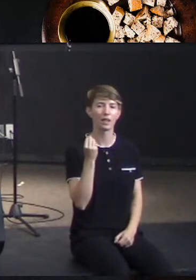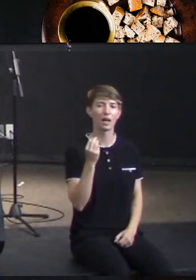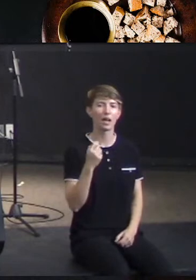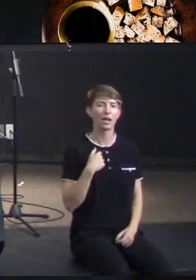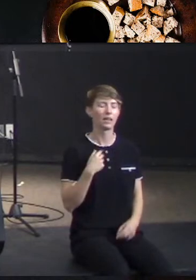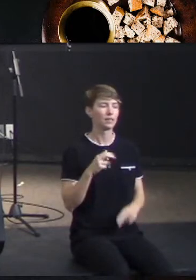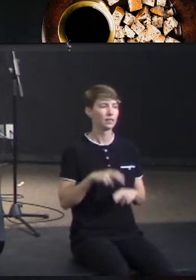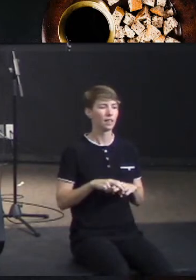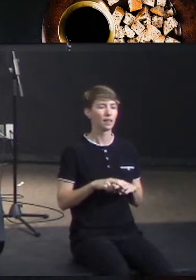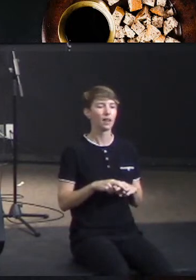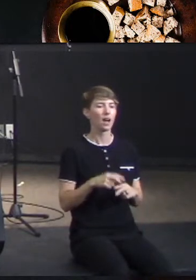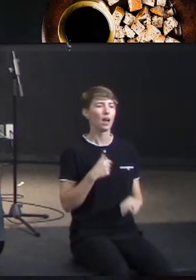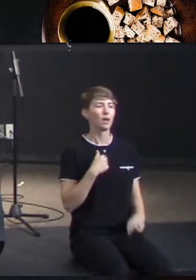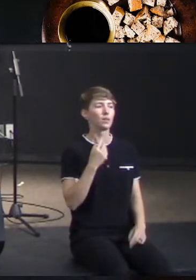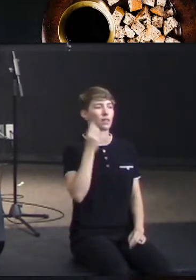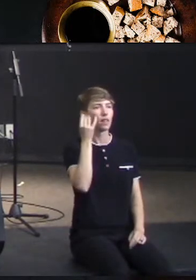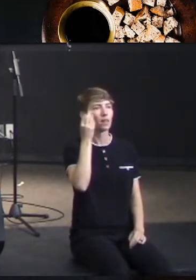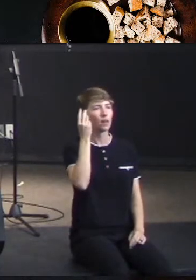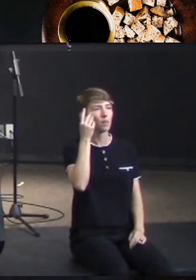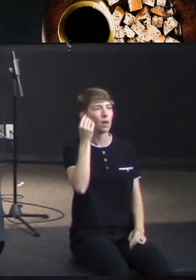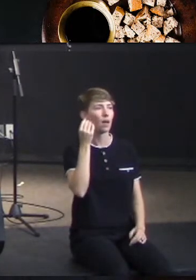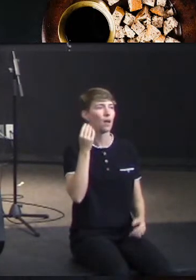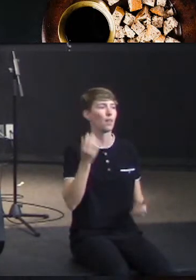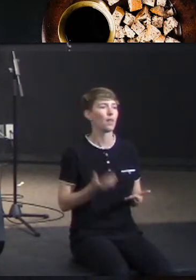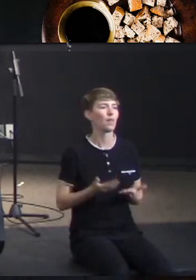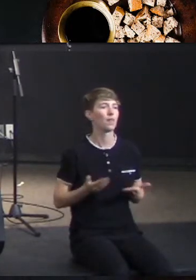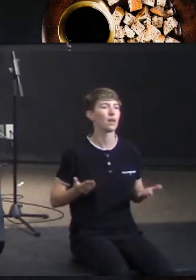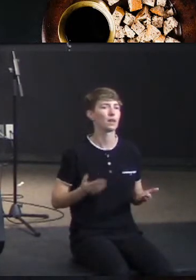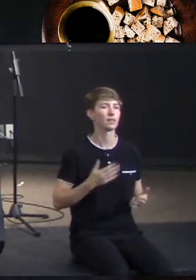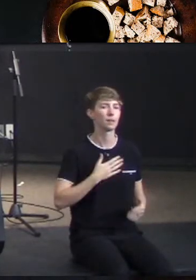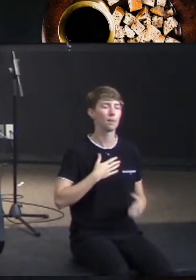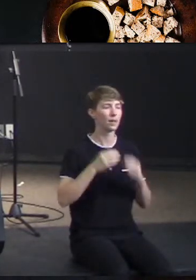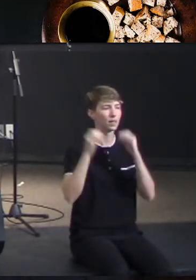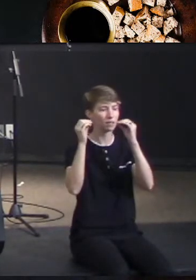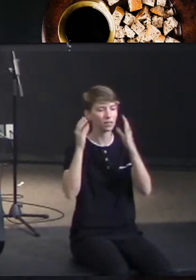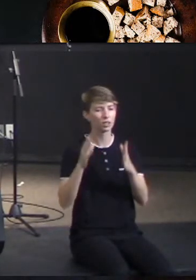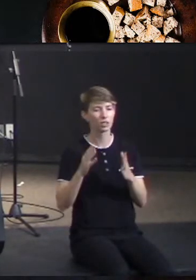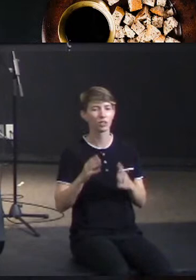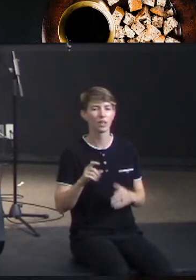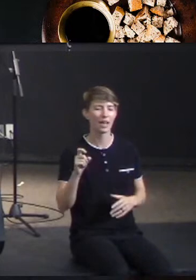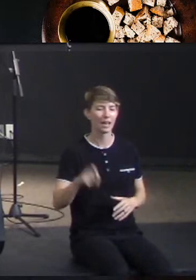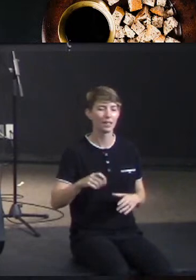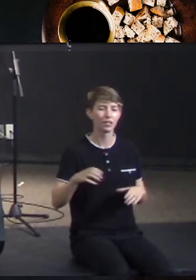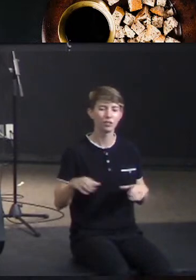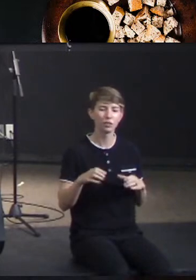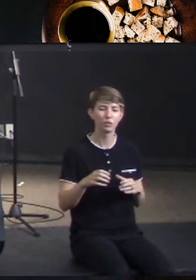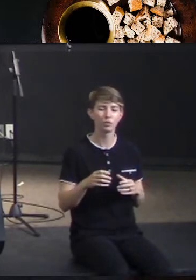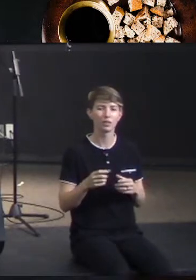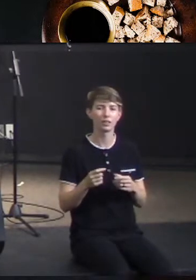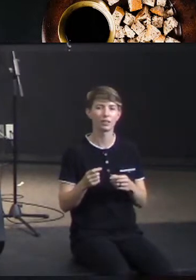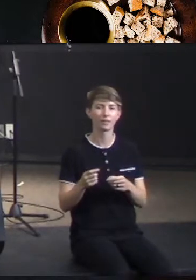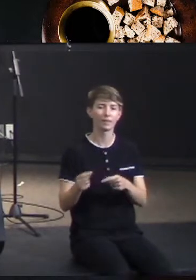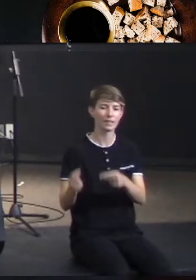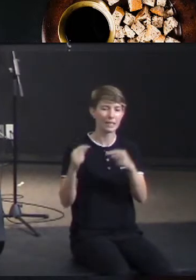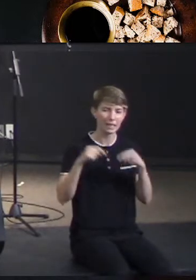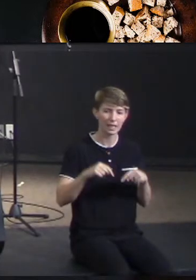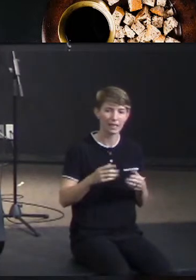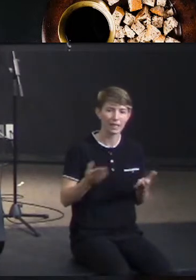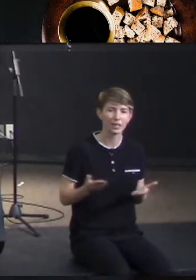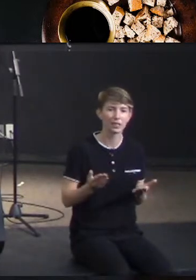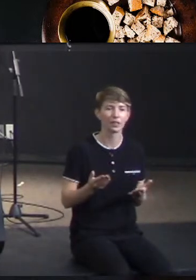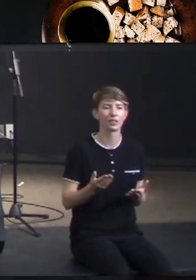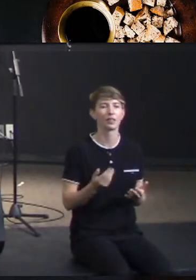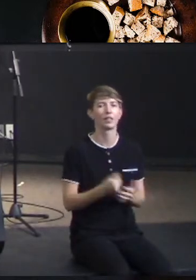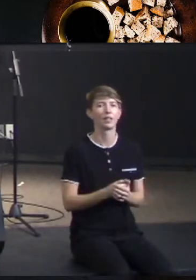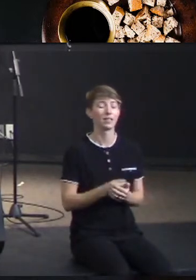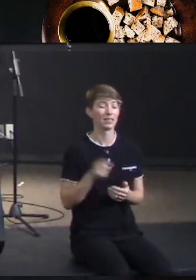just thinking about the things that, you know, my professor had to do to get here, you know, to the States, because this was his first time teaching, you know, in the United